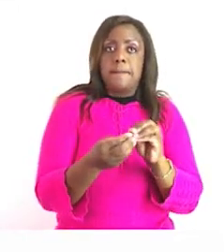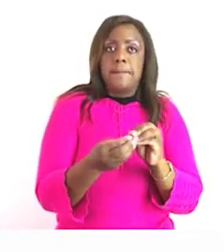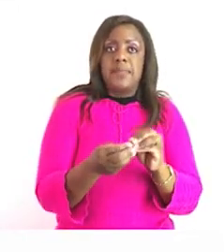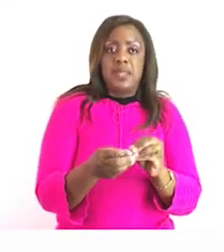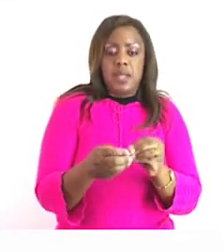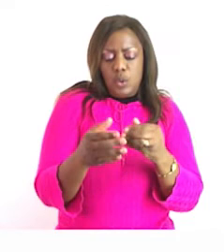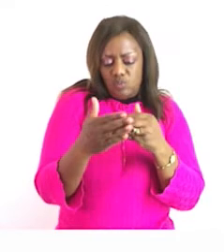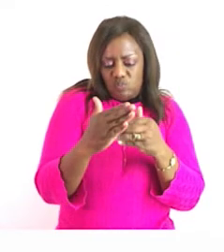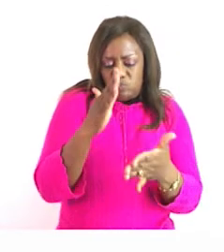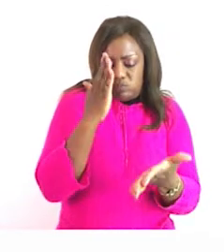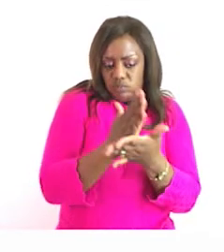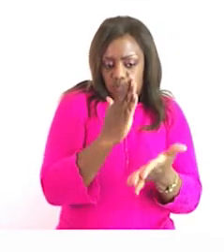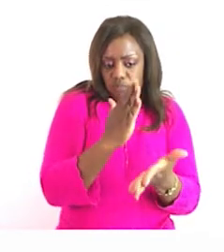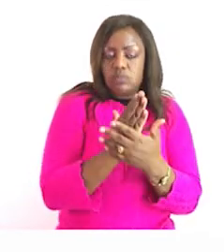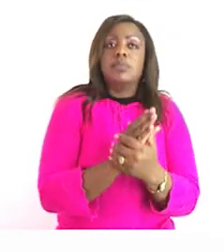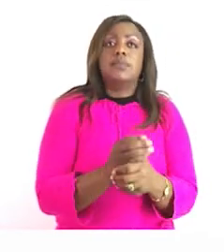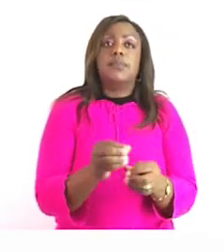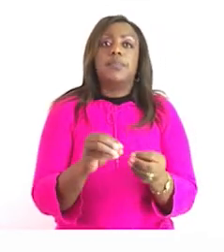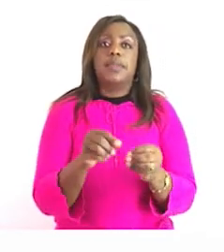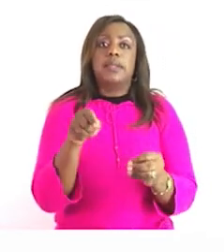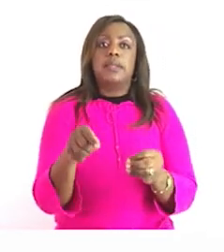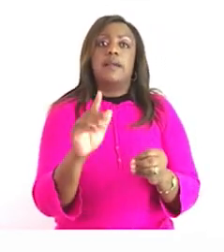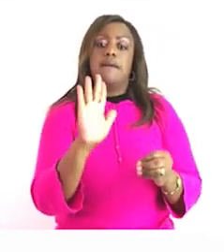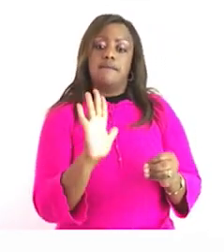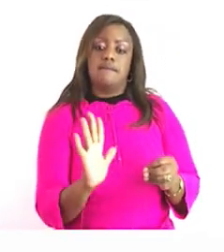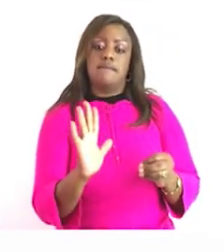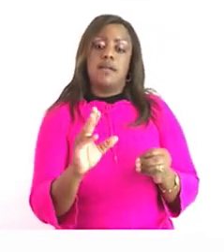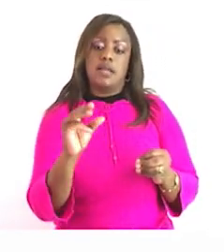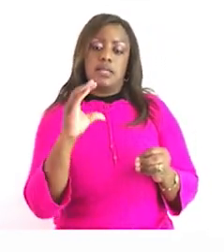exactly that sign which is there before 5 centimeters.